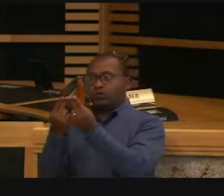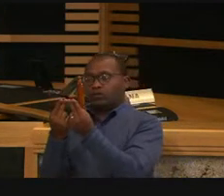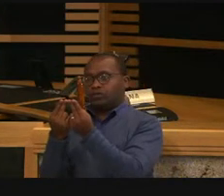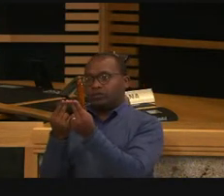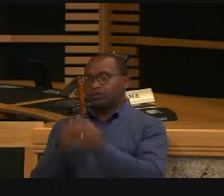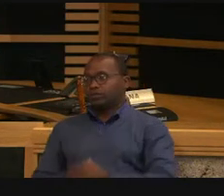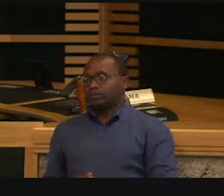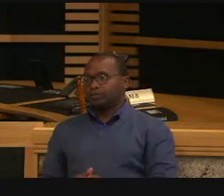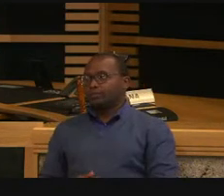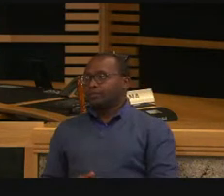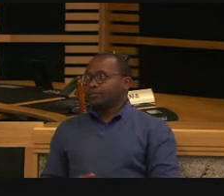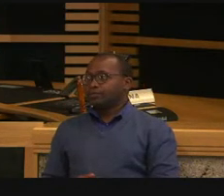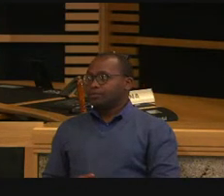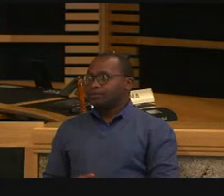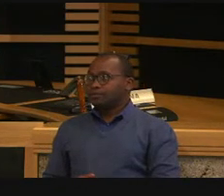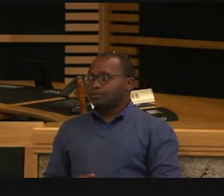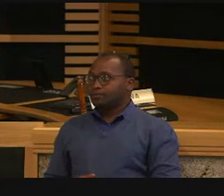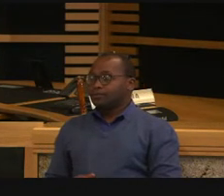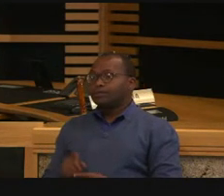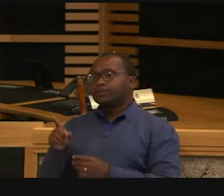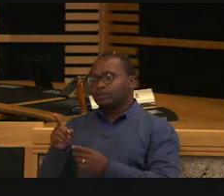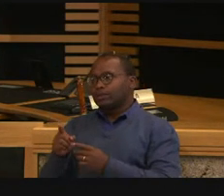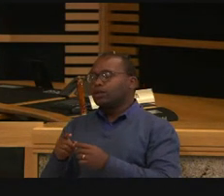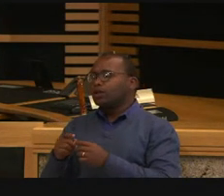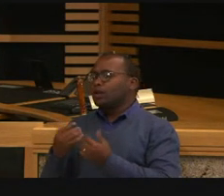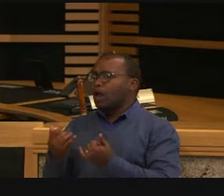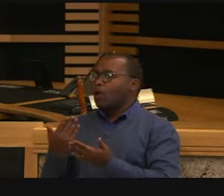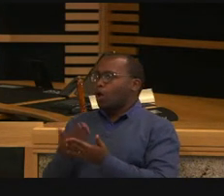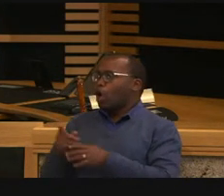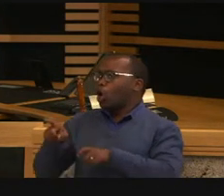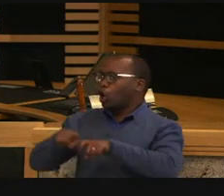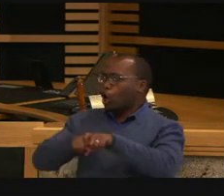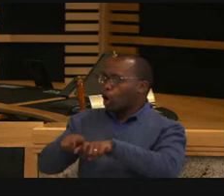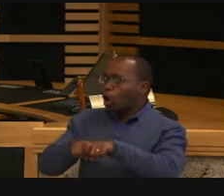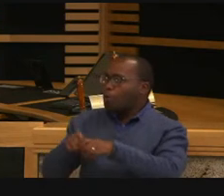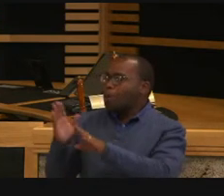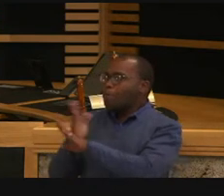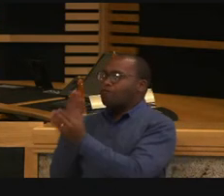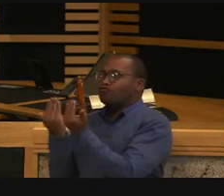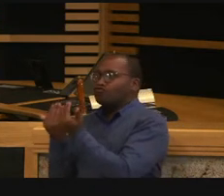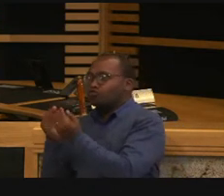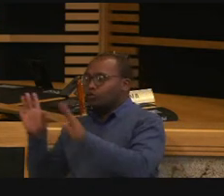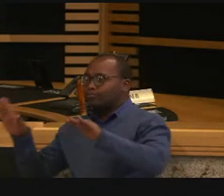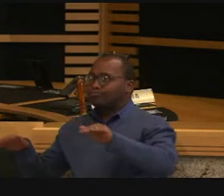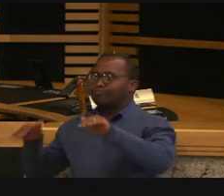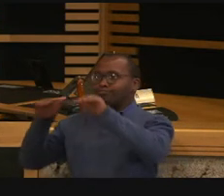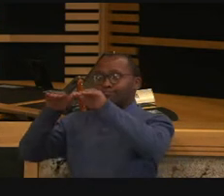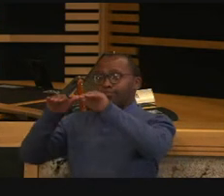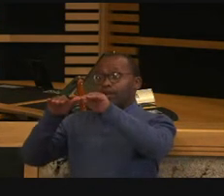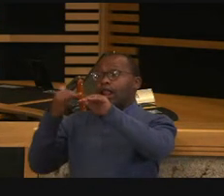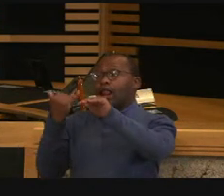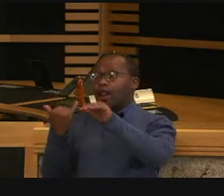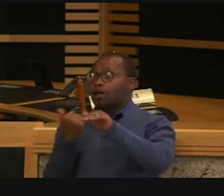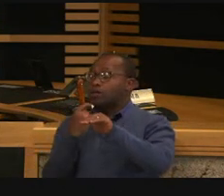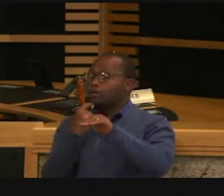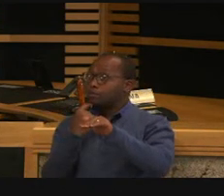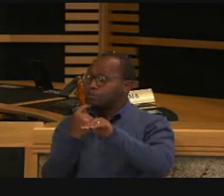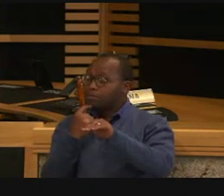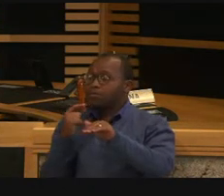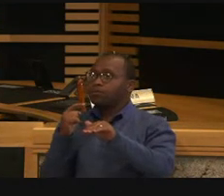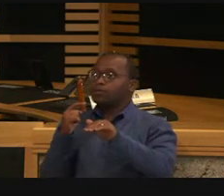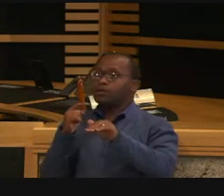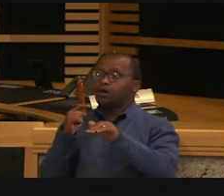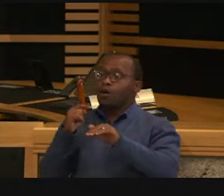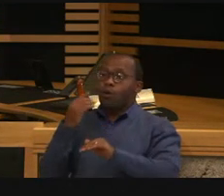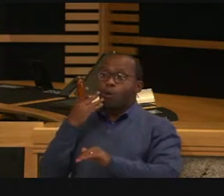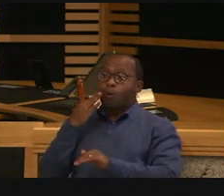quintiles and from private schools. The silver lining is that if learners are appropriately